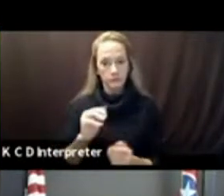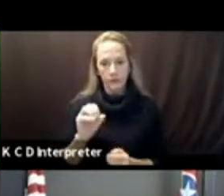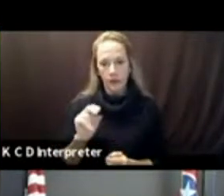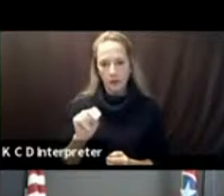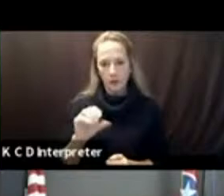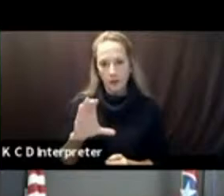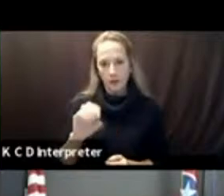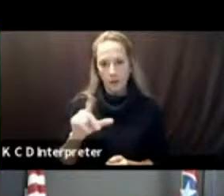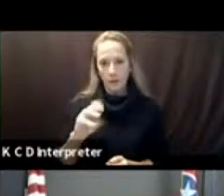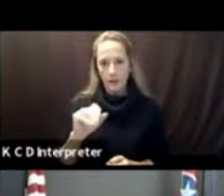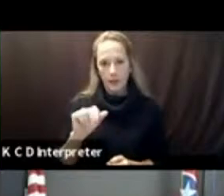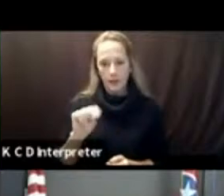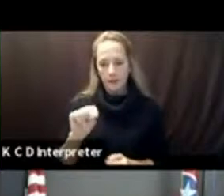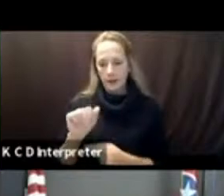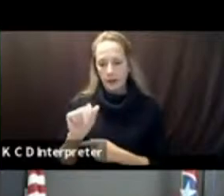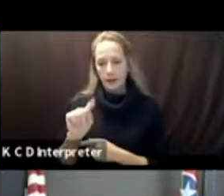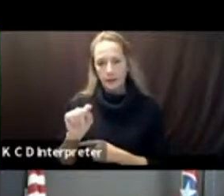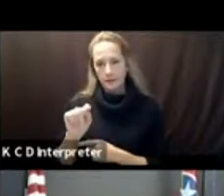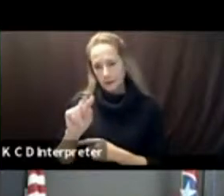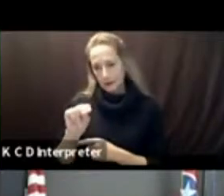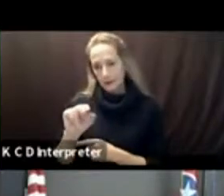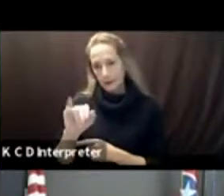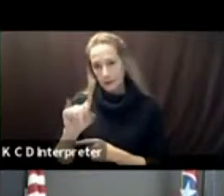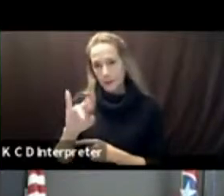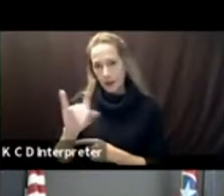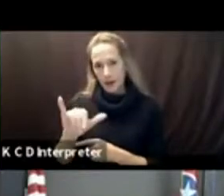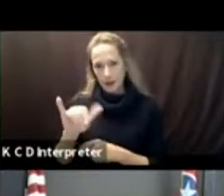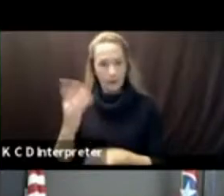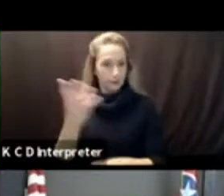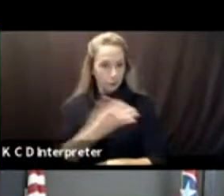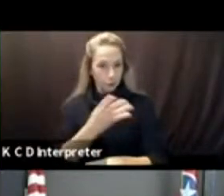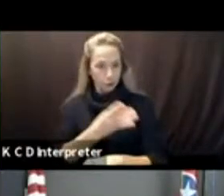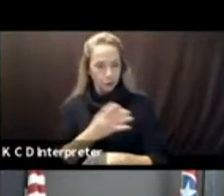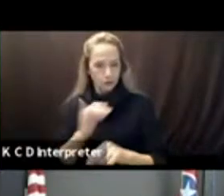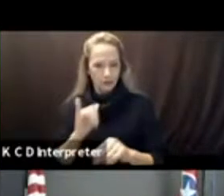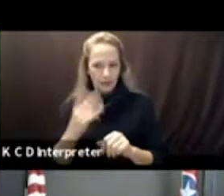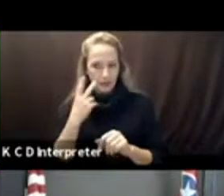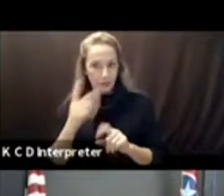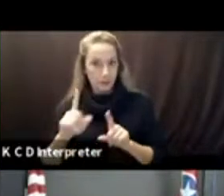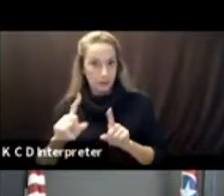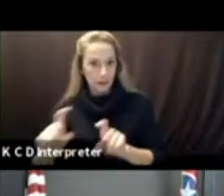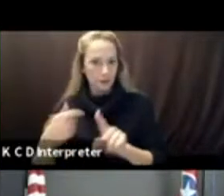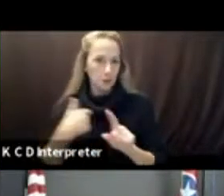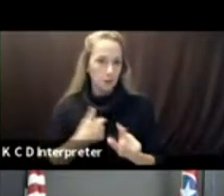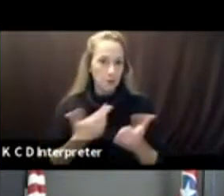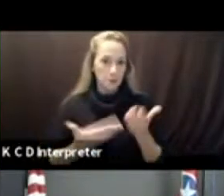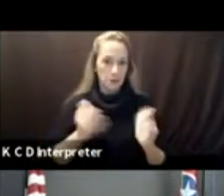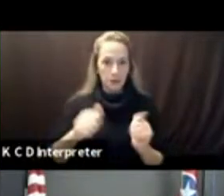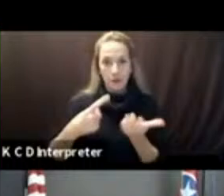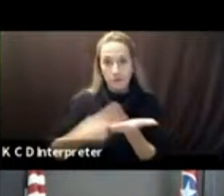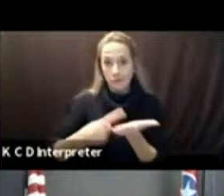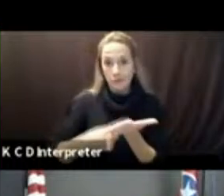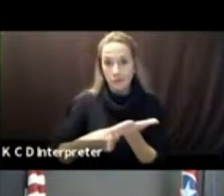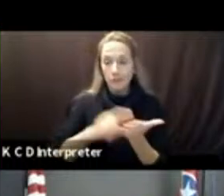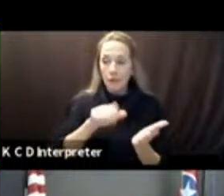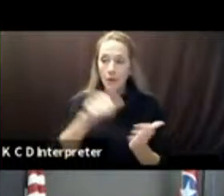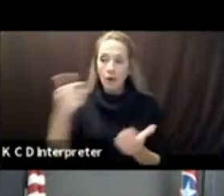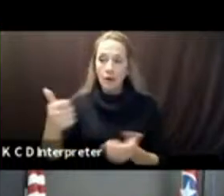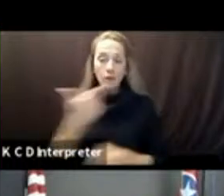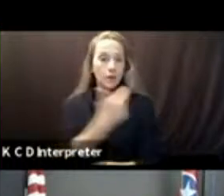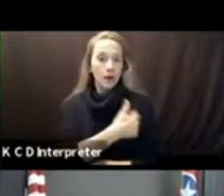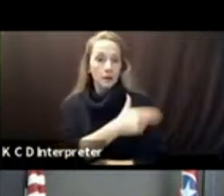antibody infusion is available at the time of testing. So that's, something we could talk about with our hospital partners